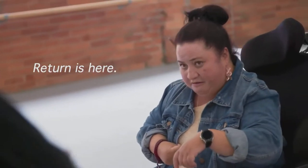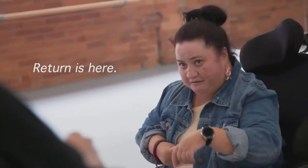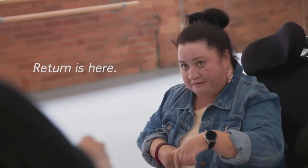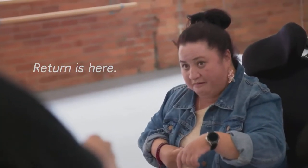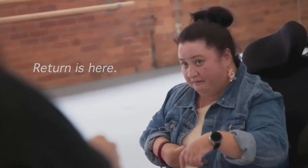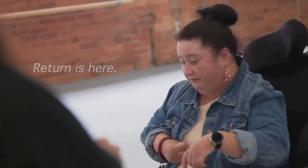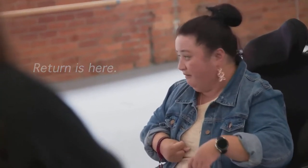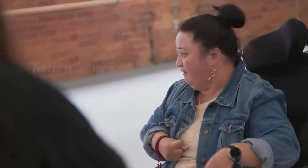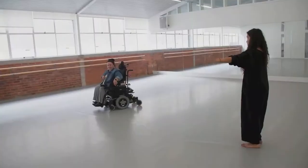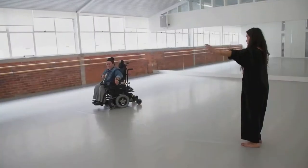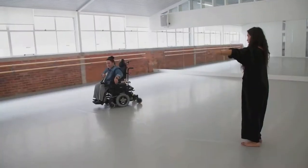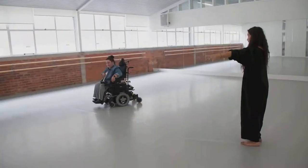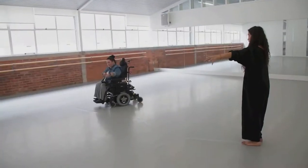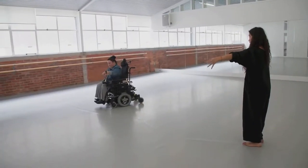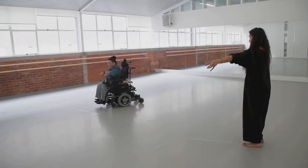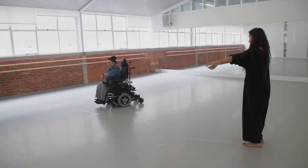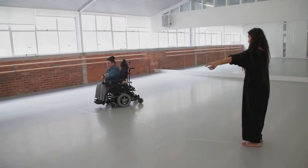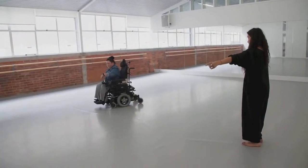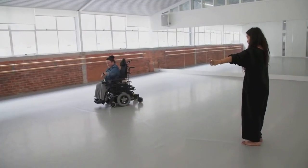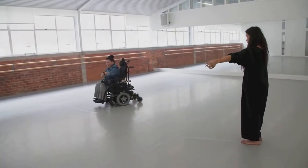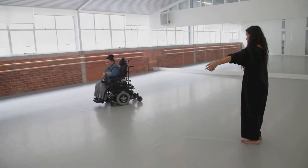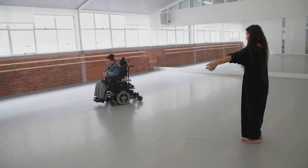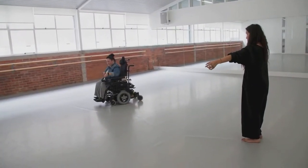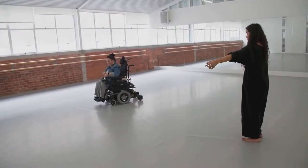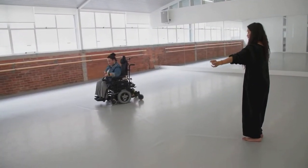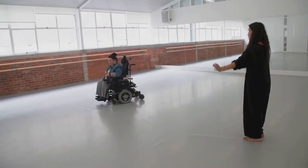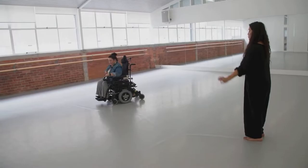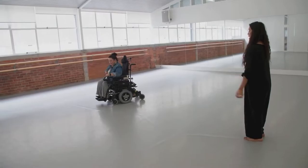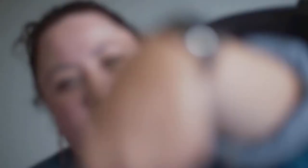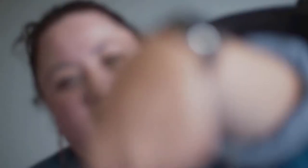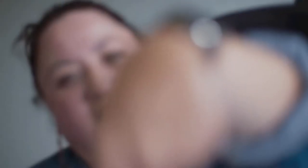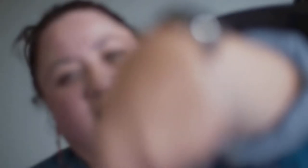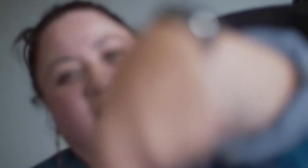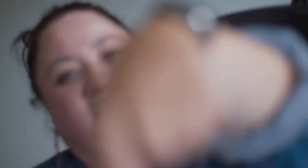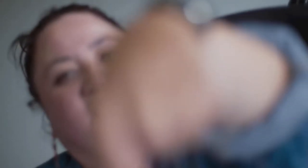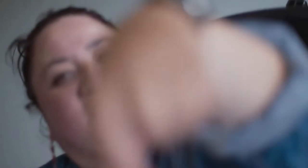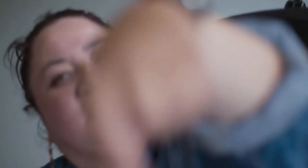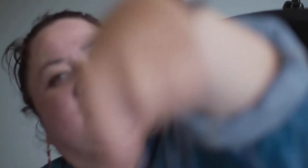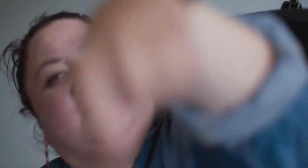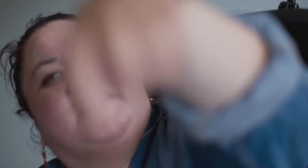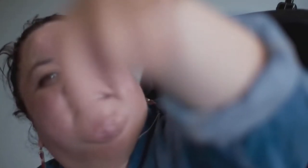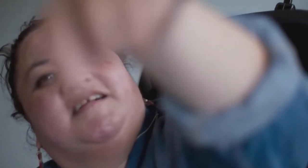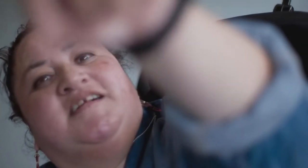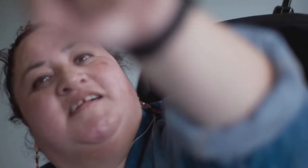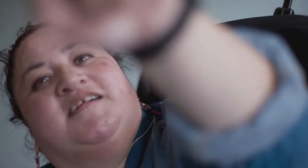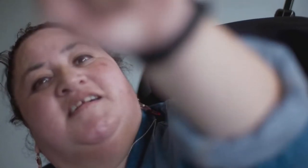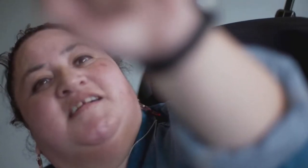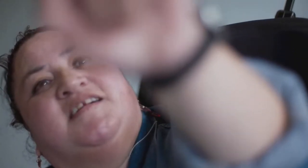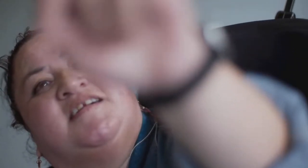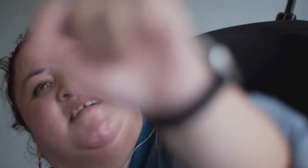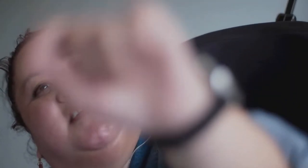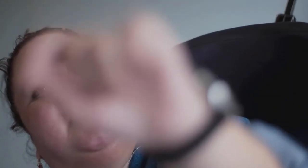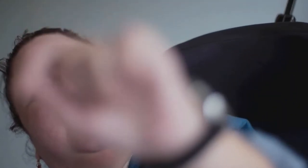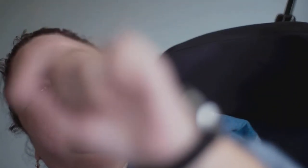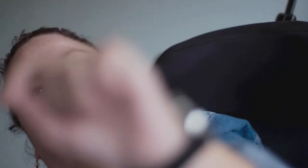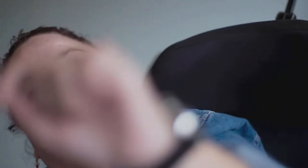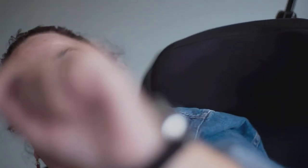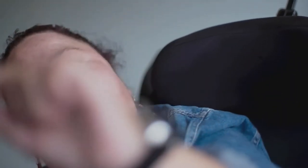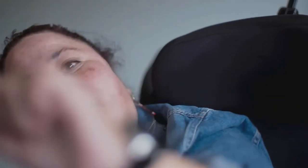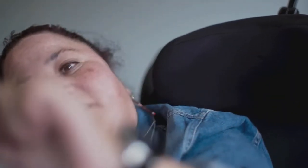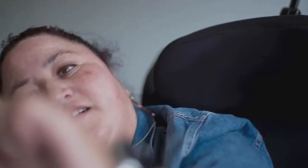return delete but how I really express myself to the world is dance